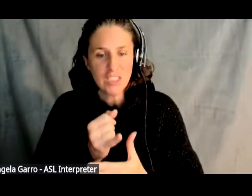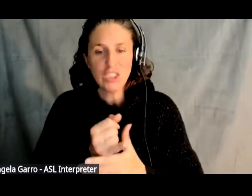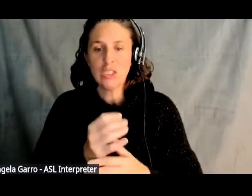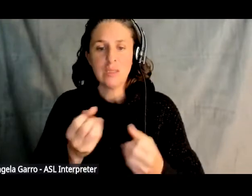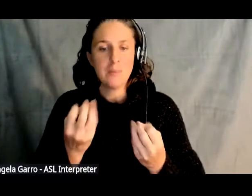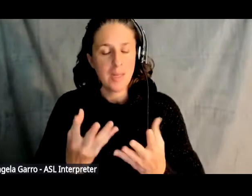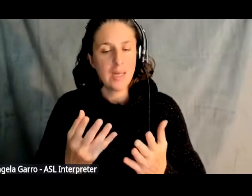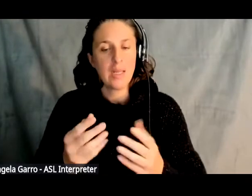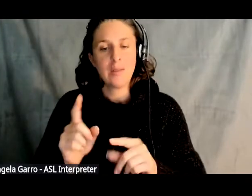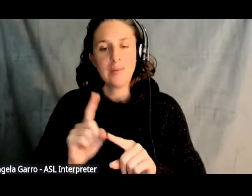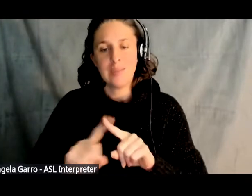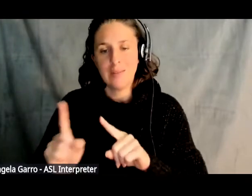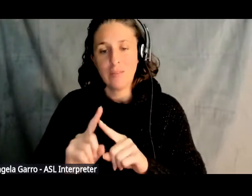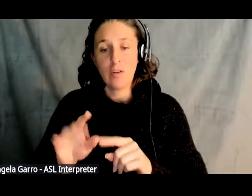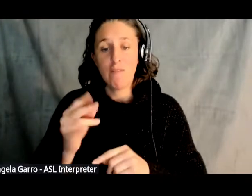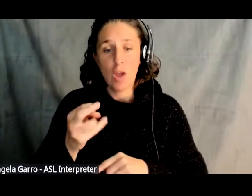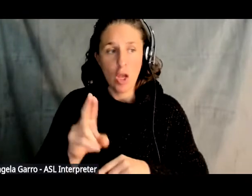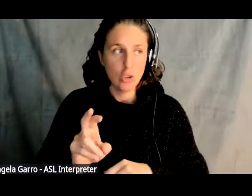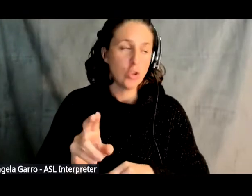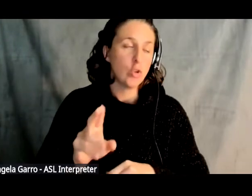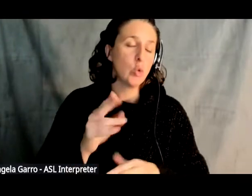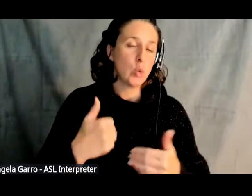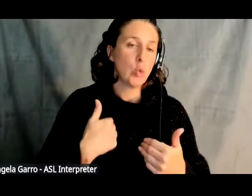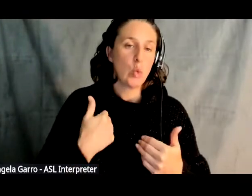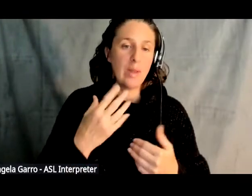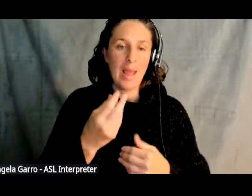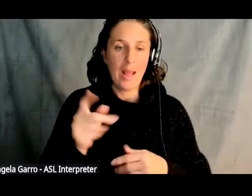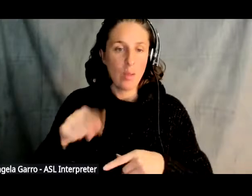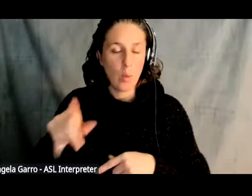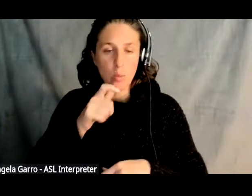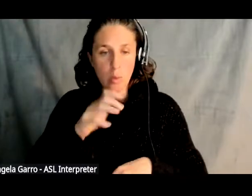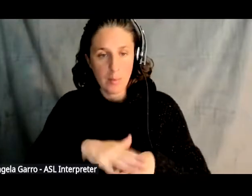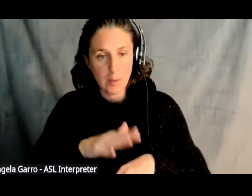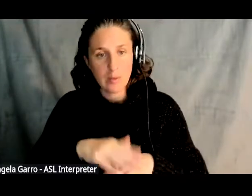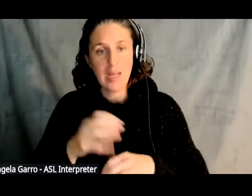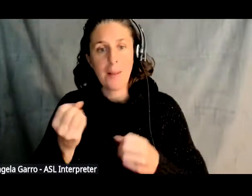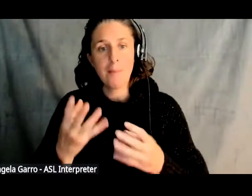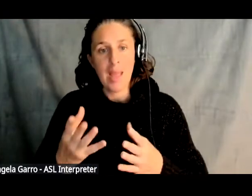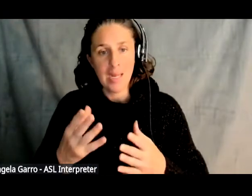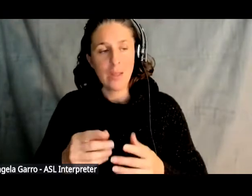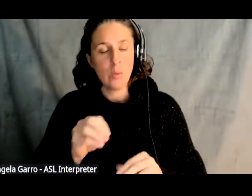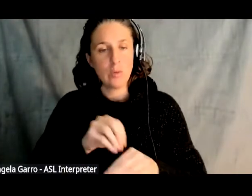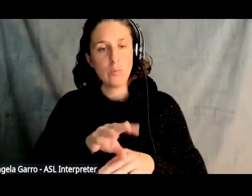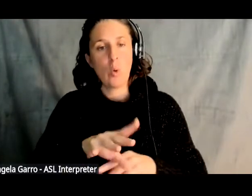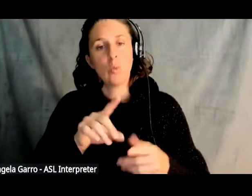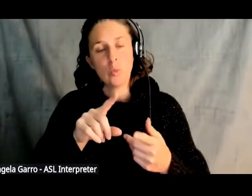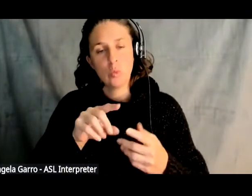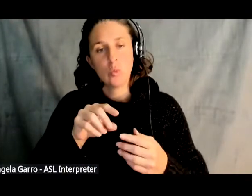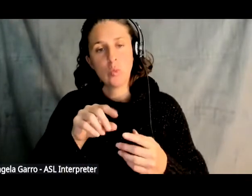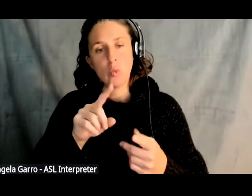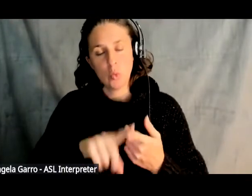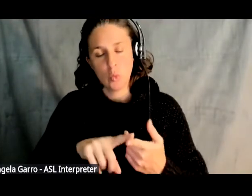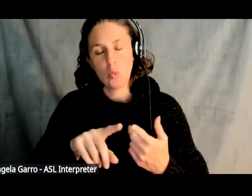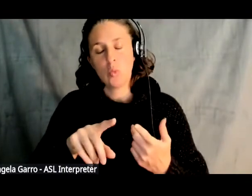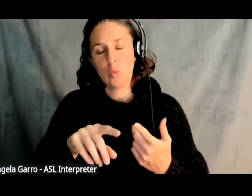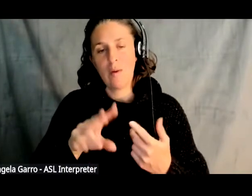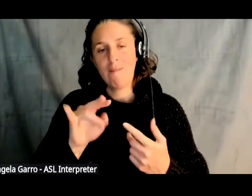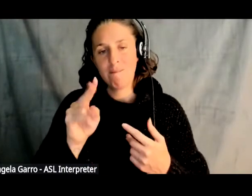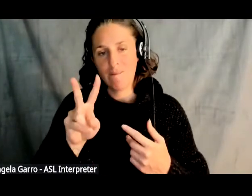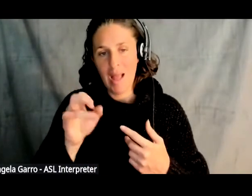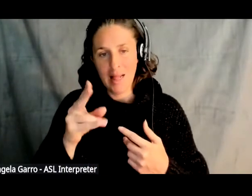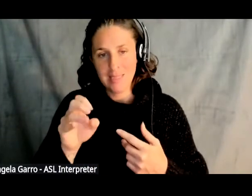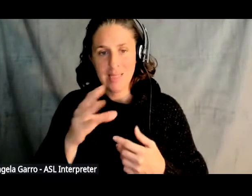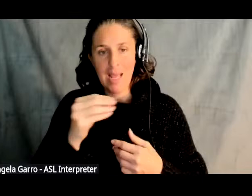foster youth, and students on probation, and many of whom continue to be exposed to violence and injustice.